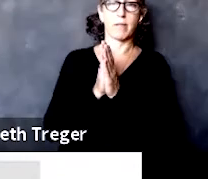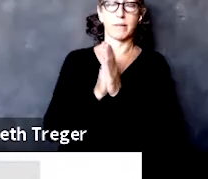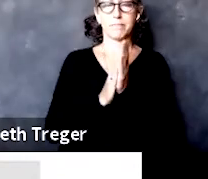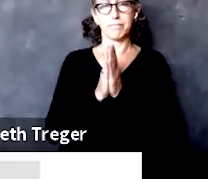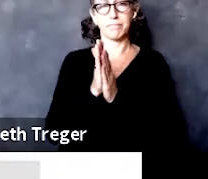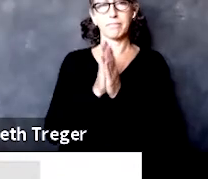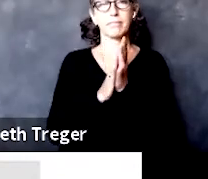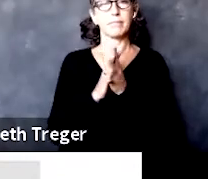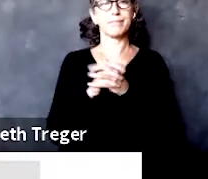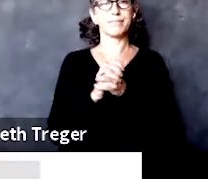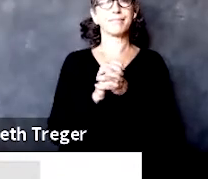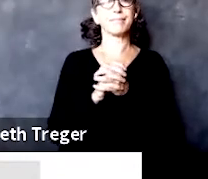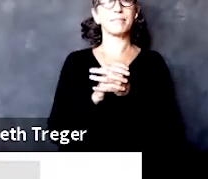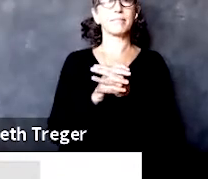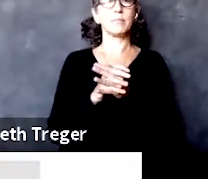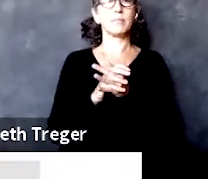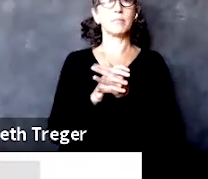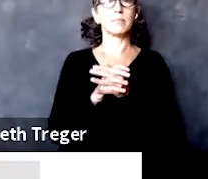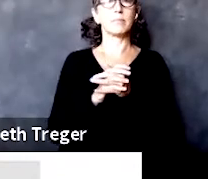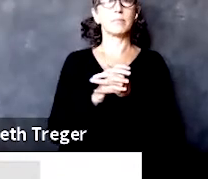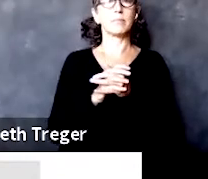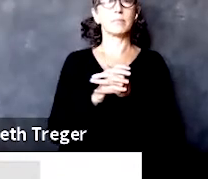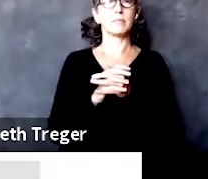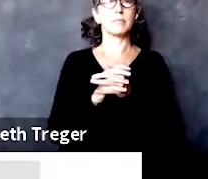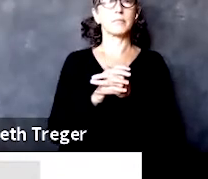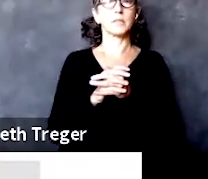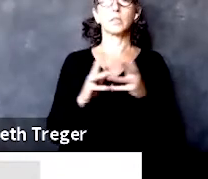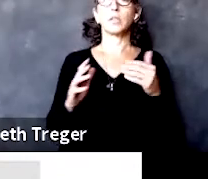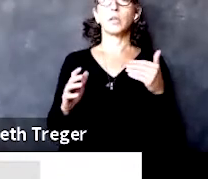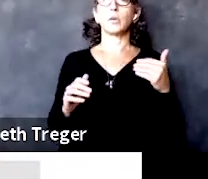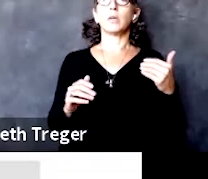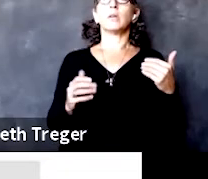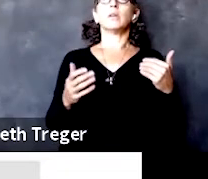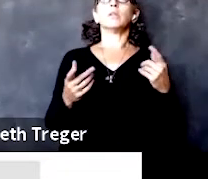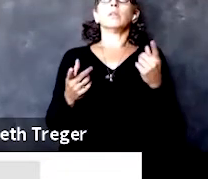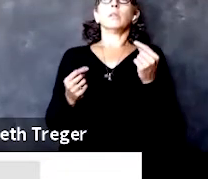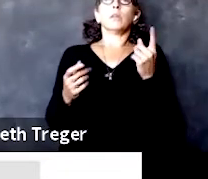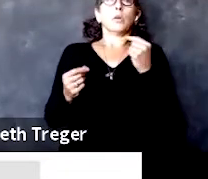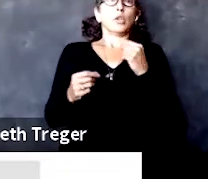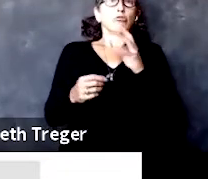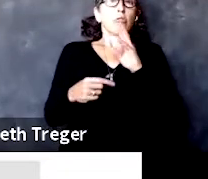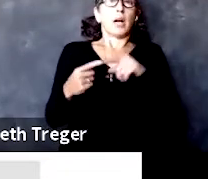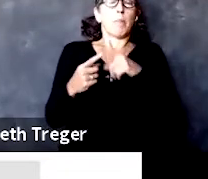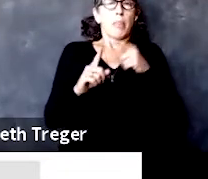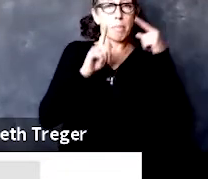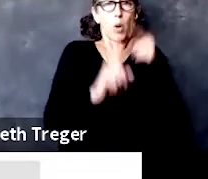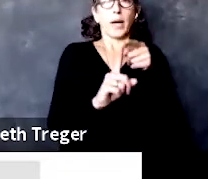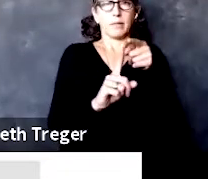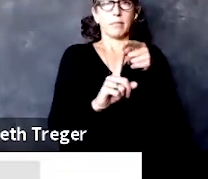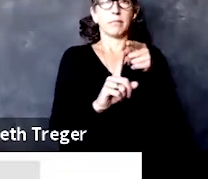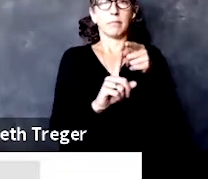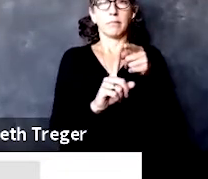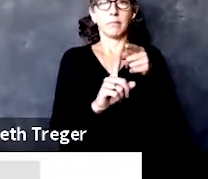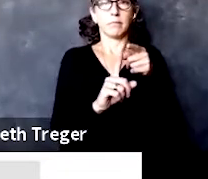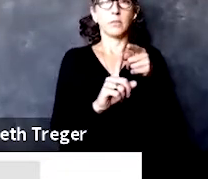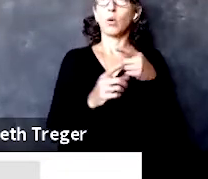But then you get to the engine that's driving the whole train. And that is, you've shown